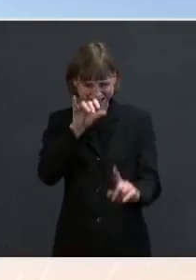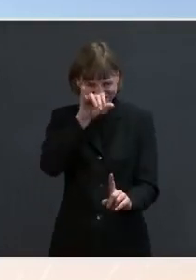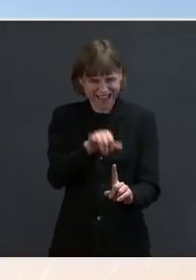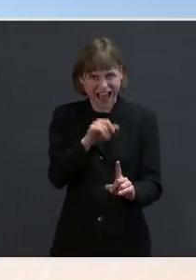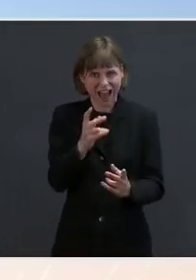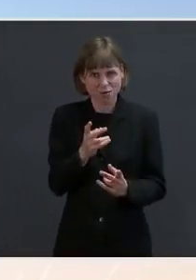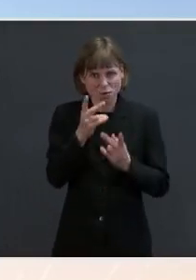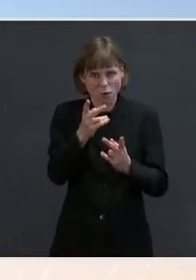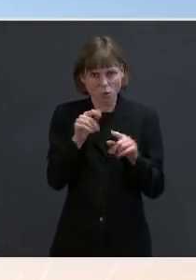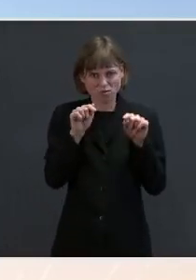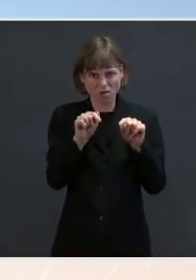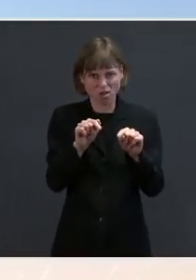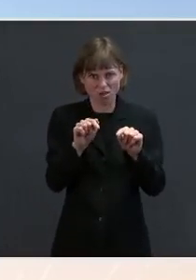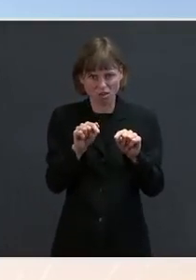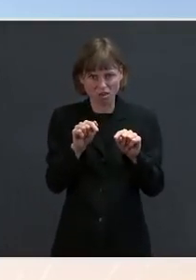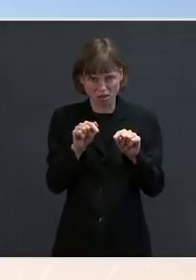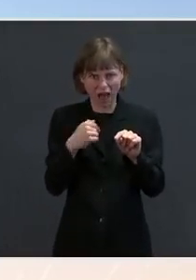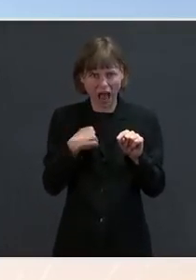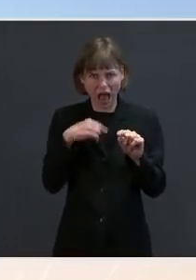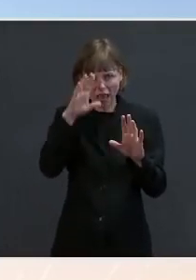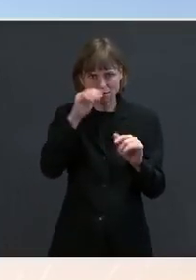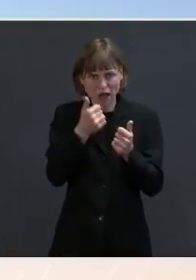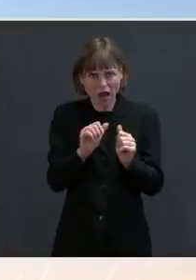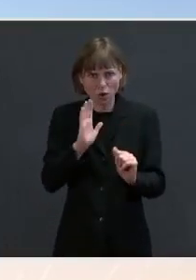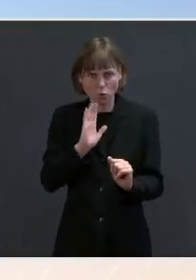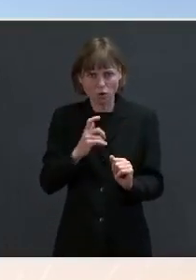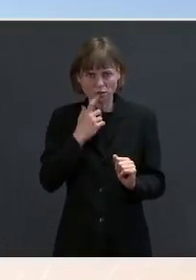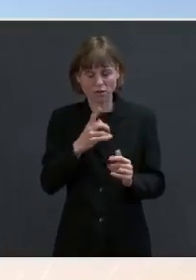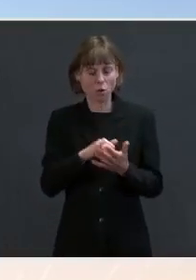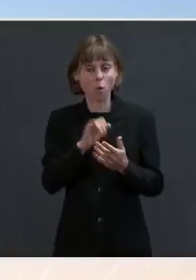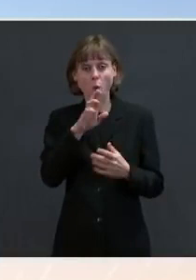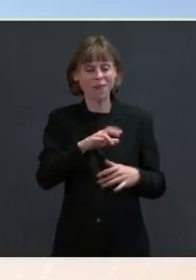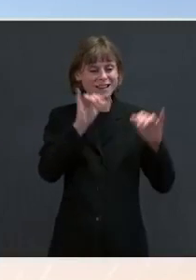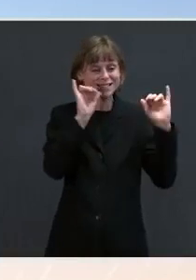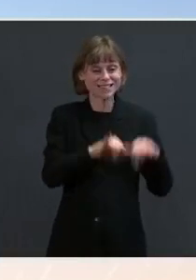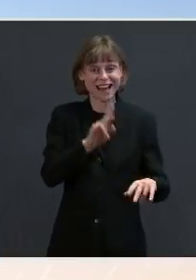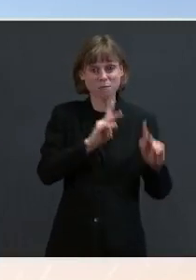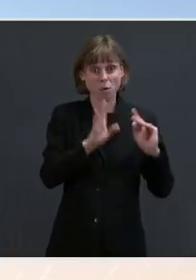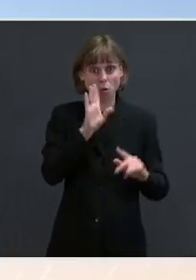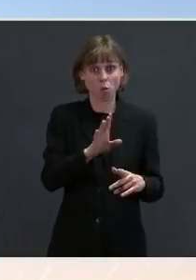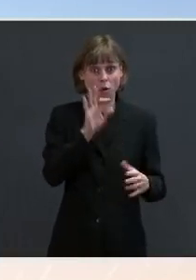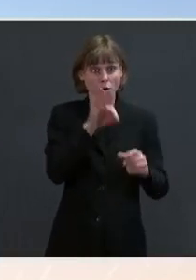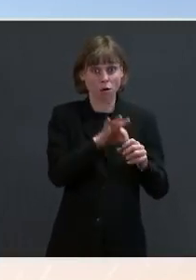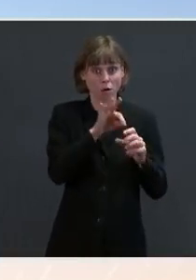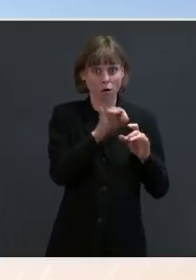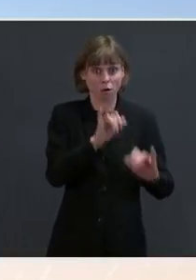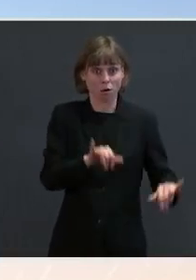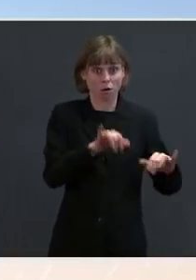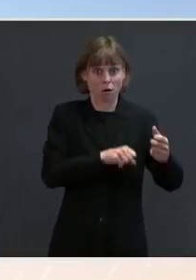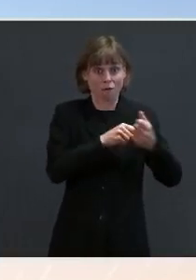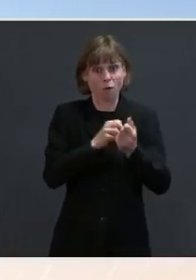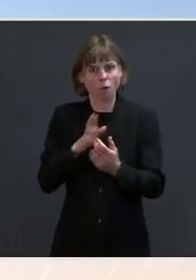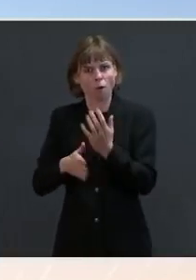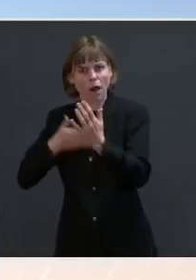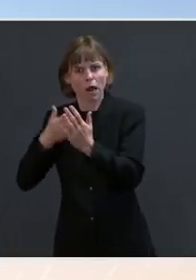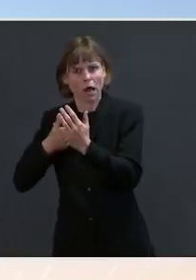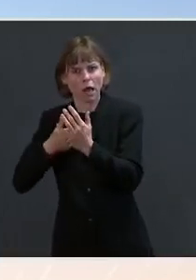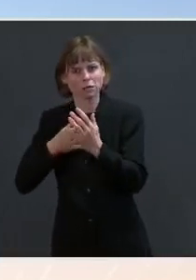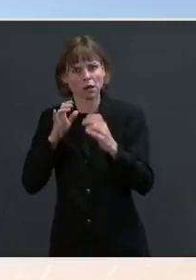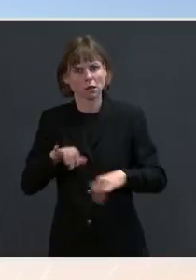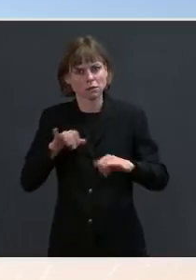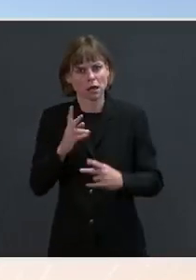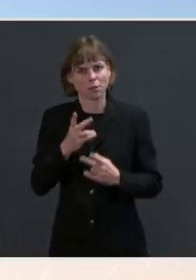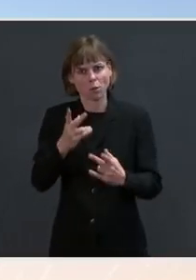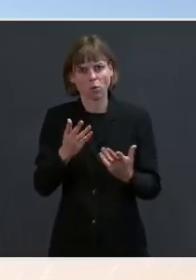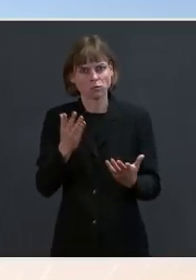them would convey that to you. Otherwise, the same people would vote for or against every single proposal that is put forward, and that is certainly not what